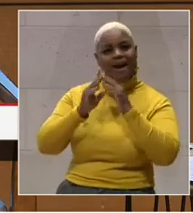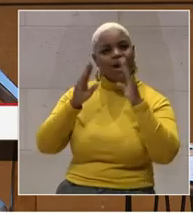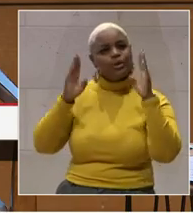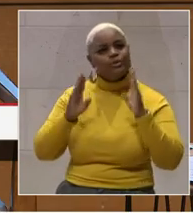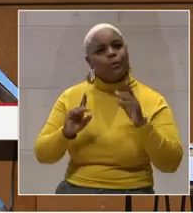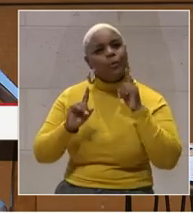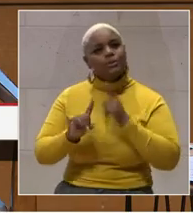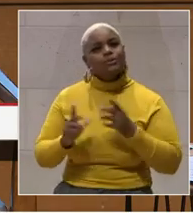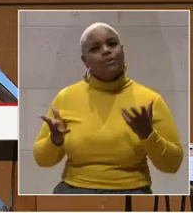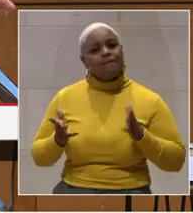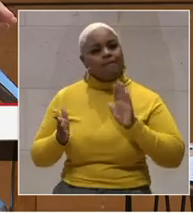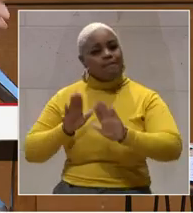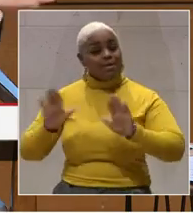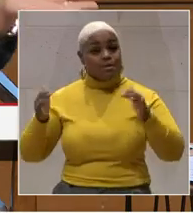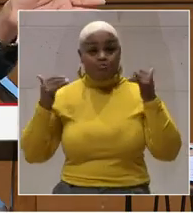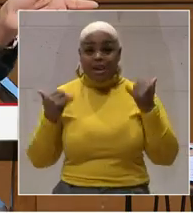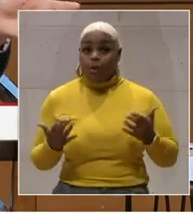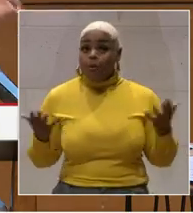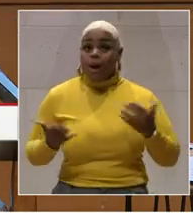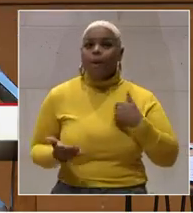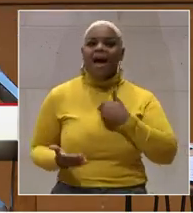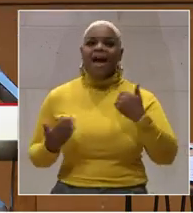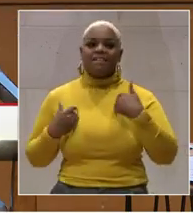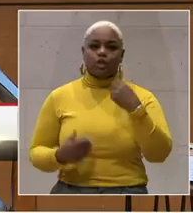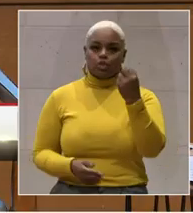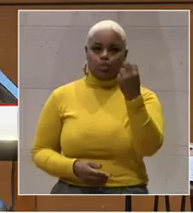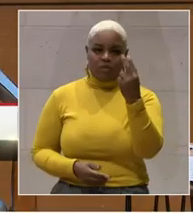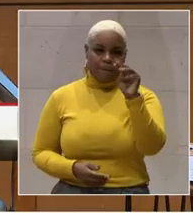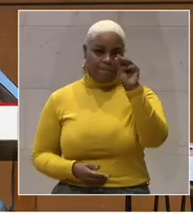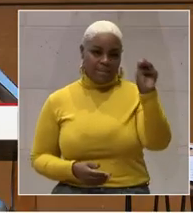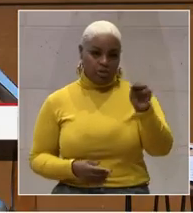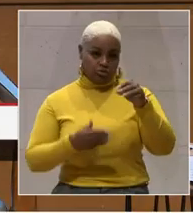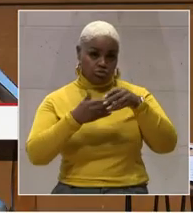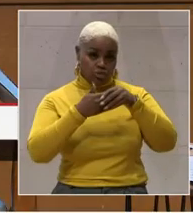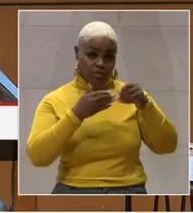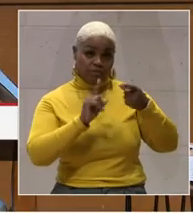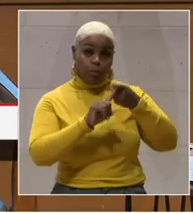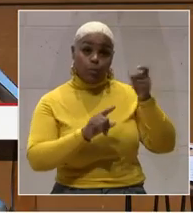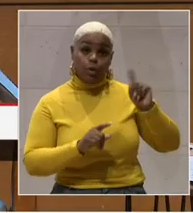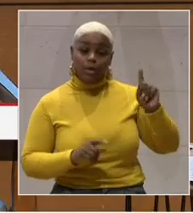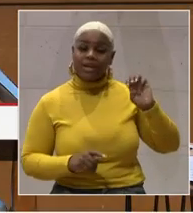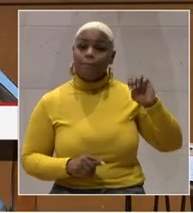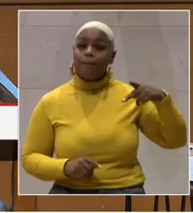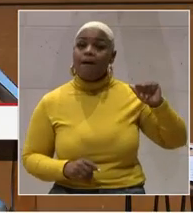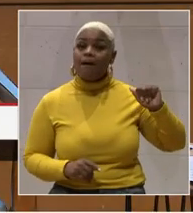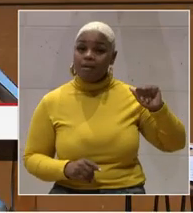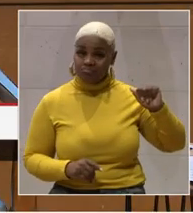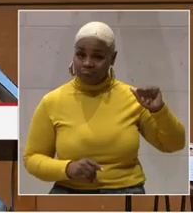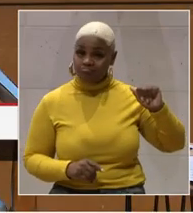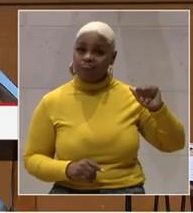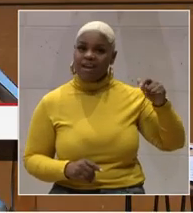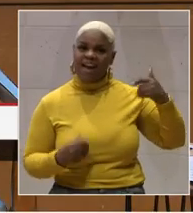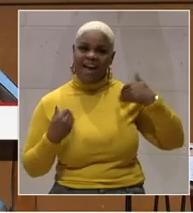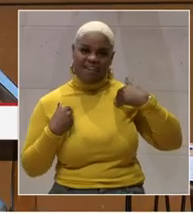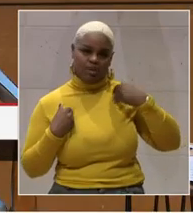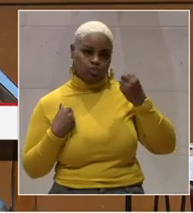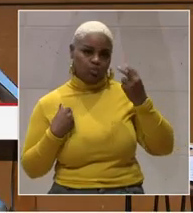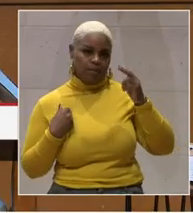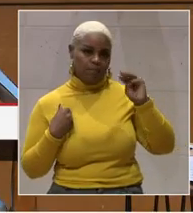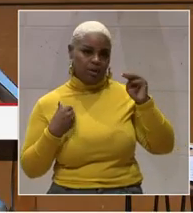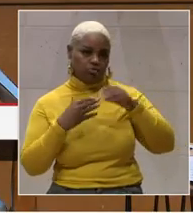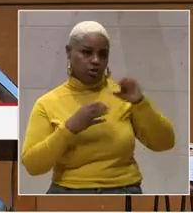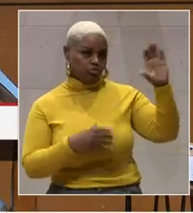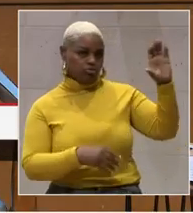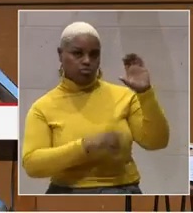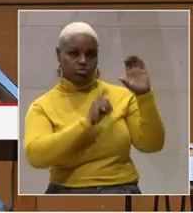billion of EPA funds, of all things, EPA funds, that are available and will be more available in the months and years